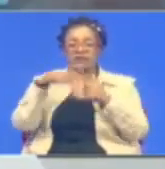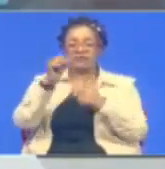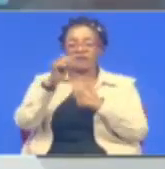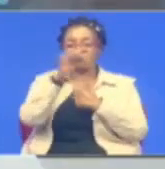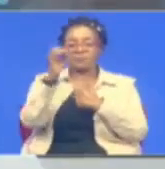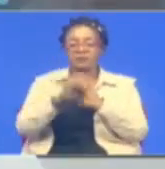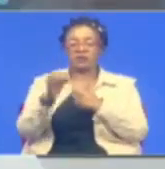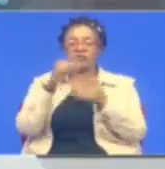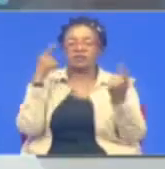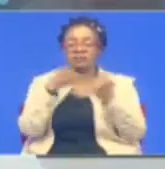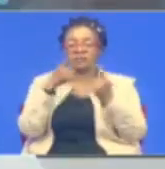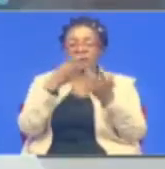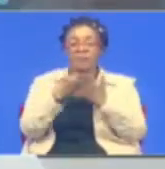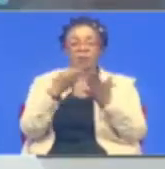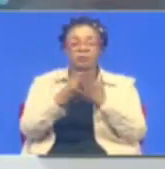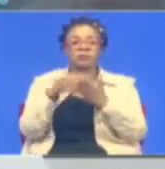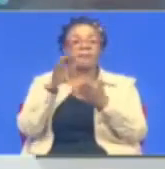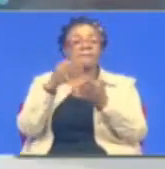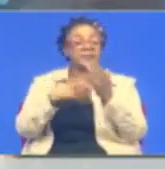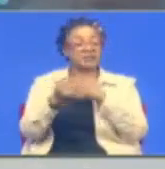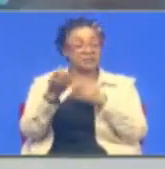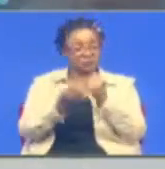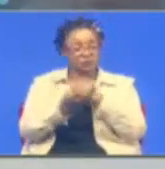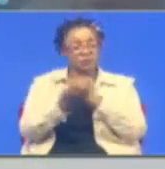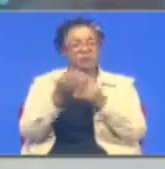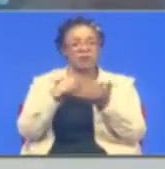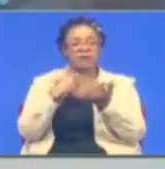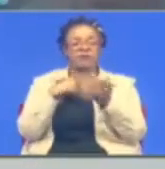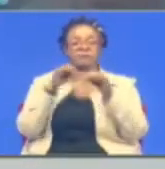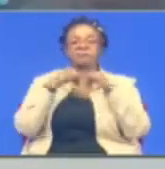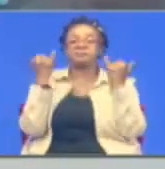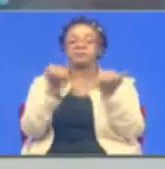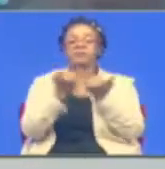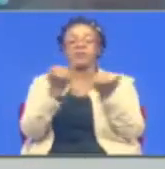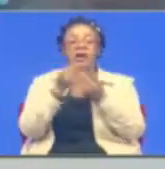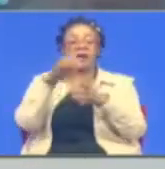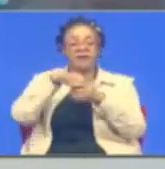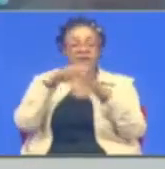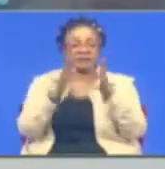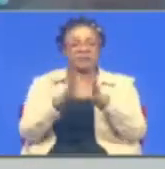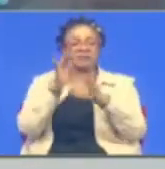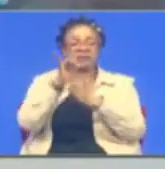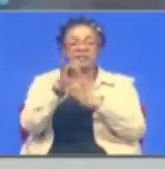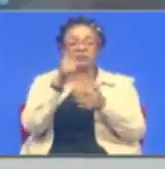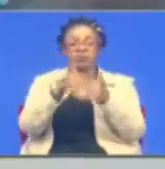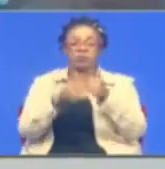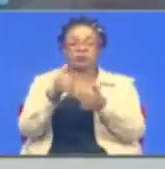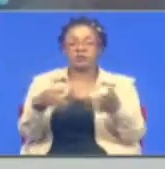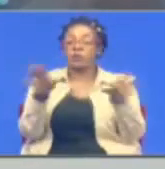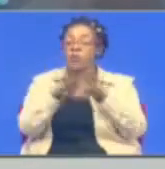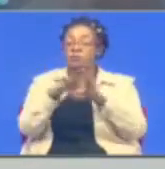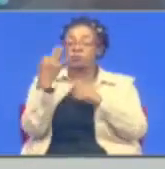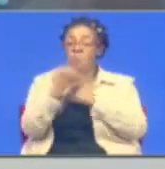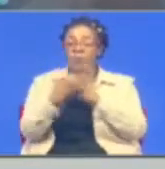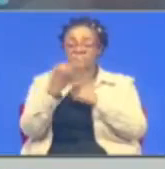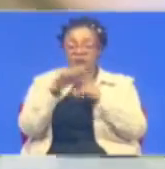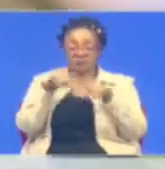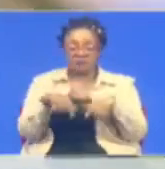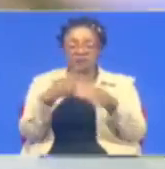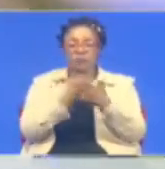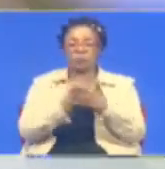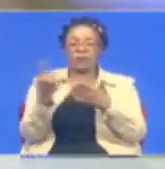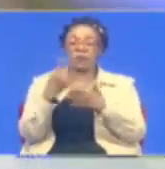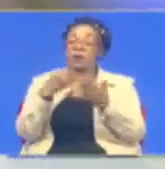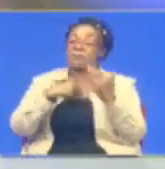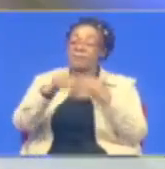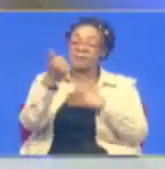amount, with subscription largely attributed to institutional investors. The bond, which closed on Wednesday this week, will pay investors